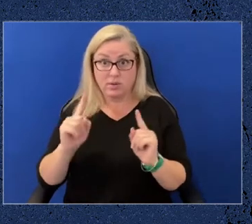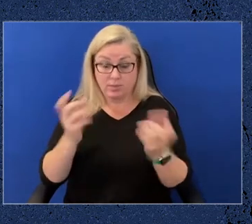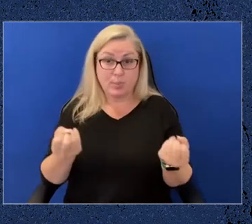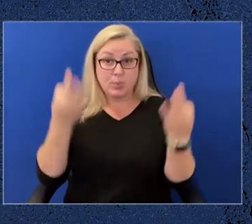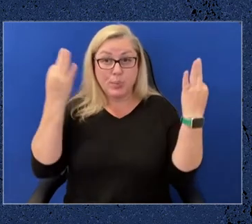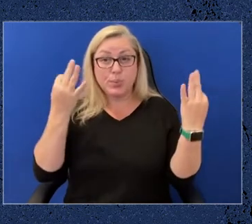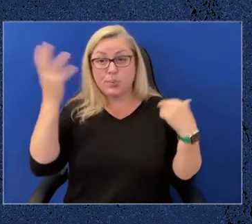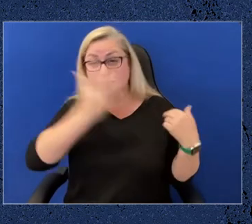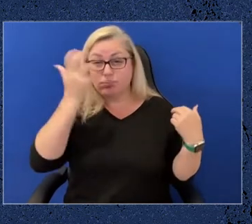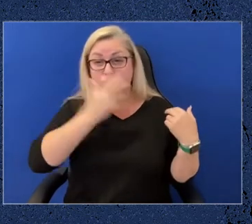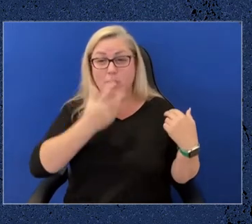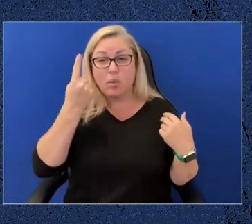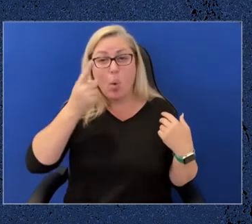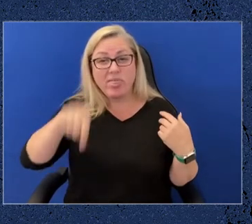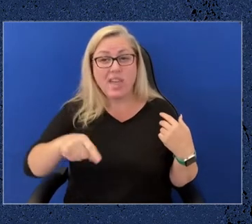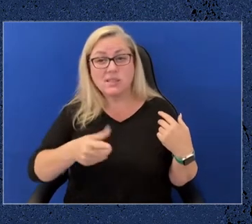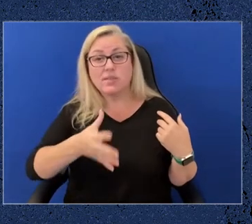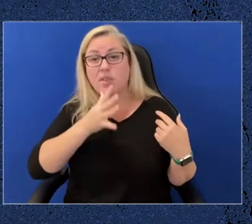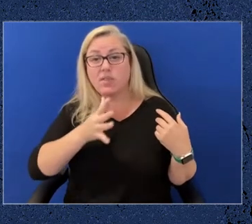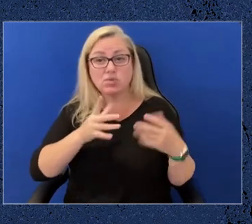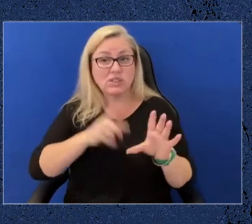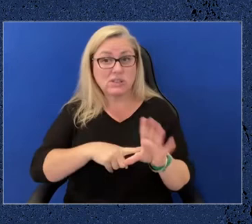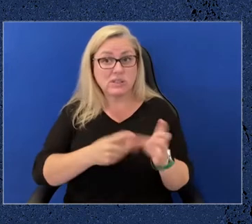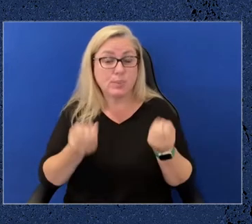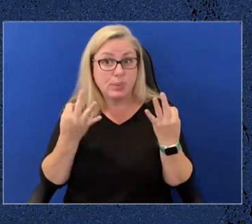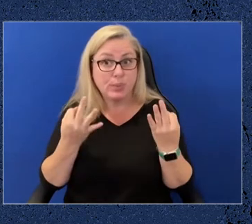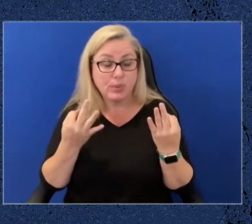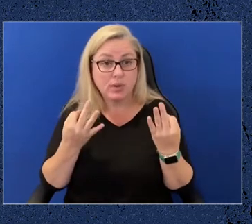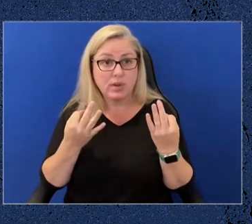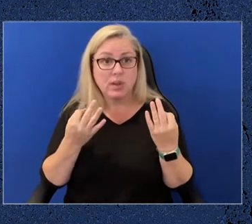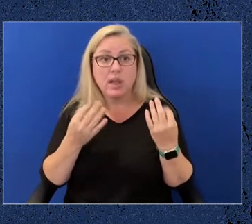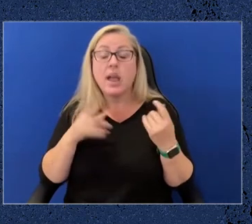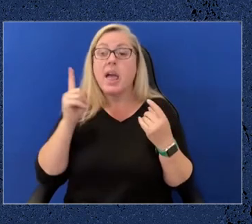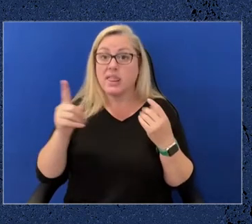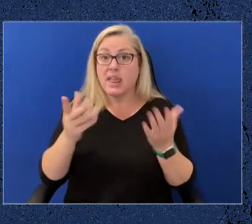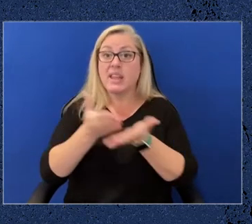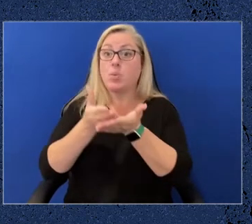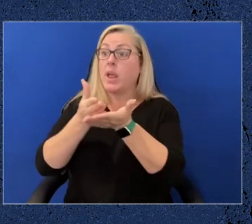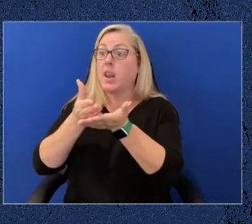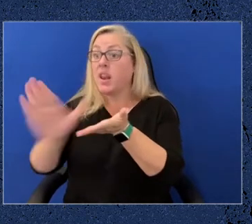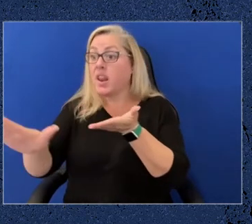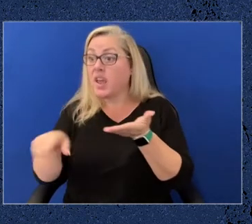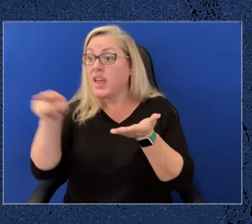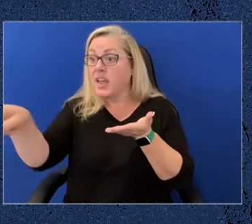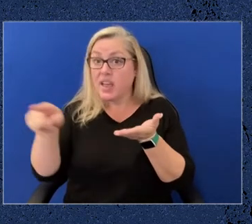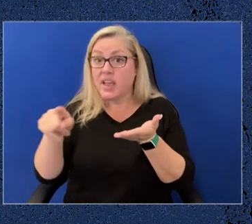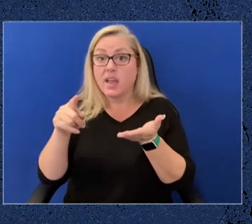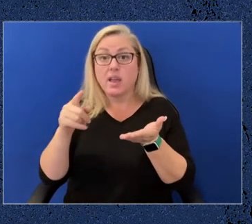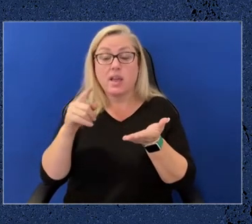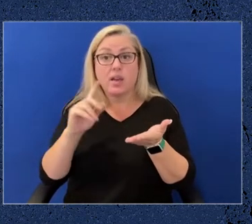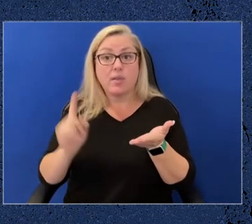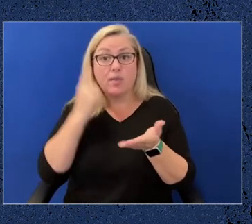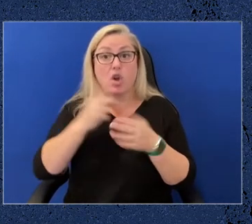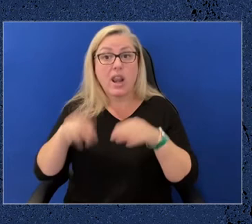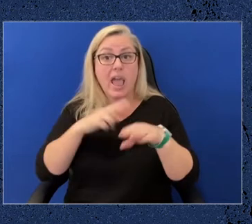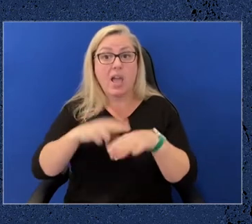about 1,500 years. Then within decades after the removal of Gunai Kurnai management, there were huge hot fires that not only